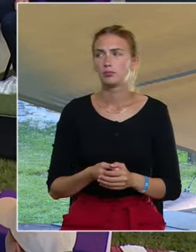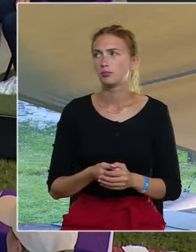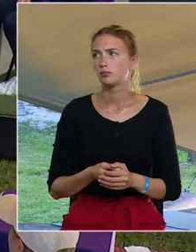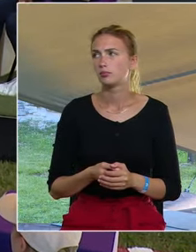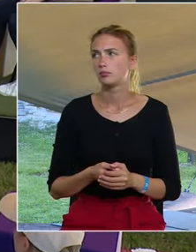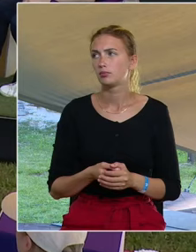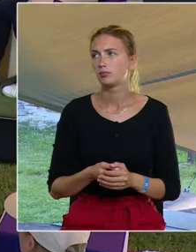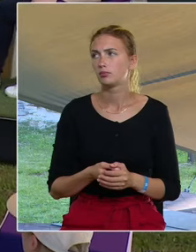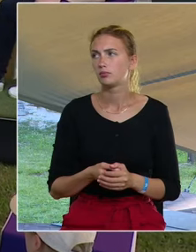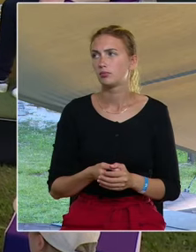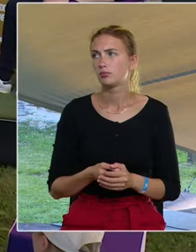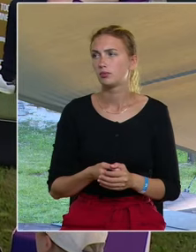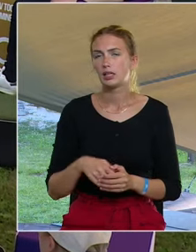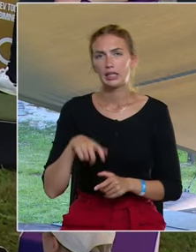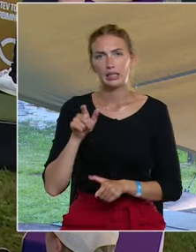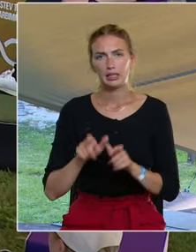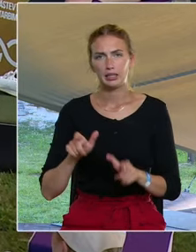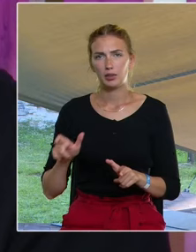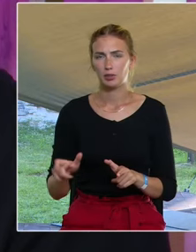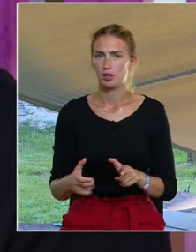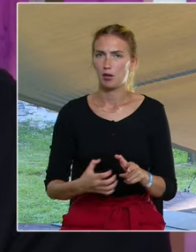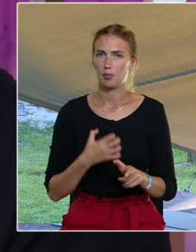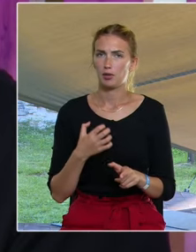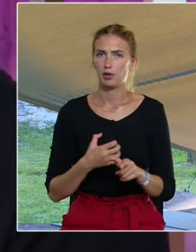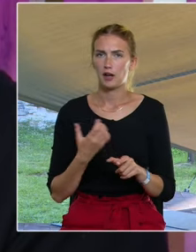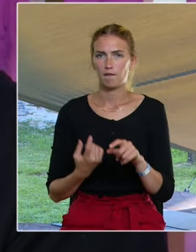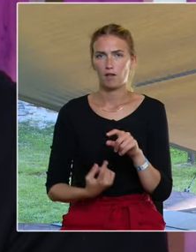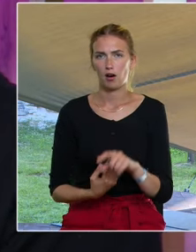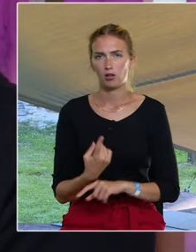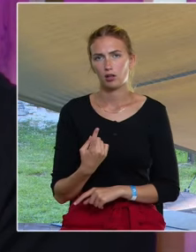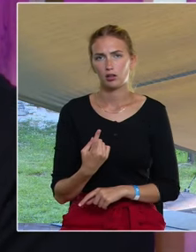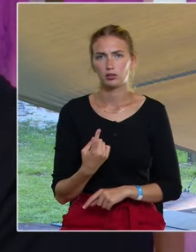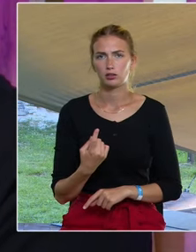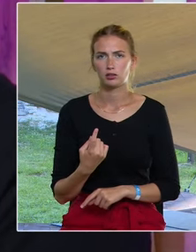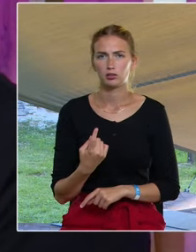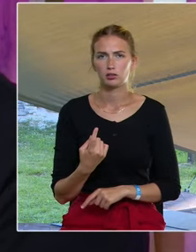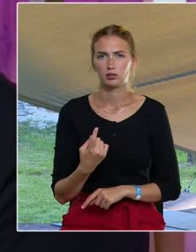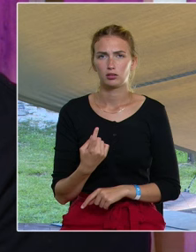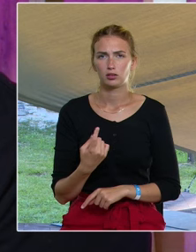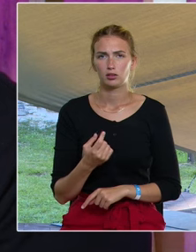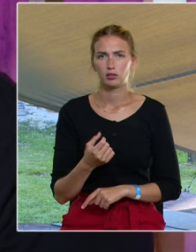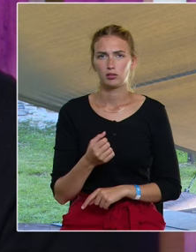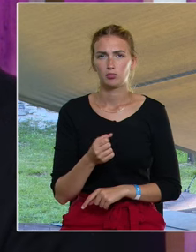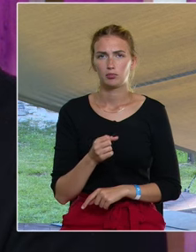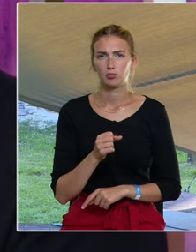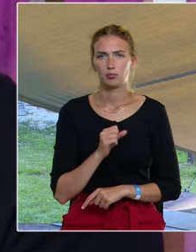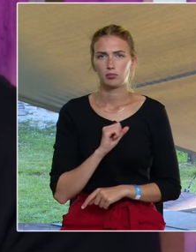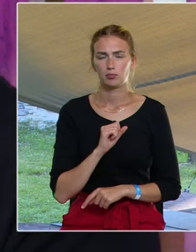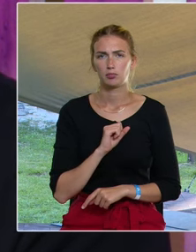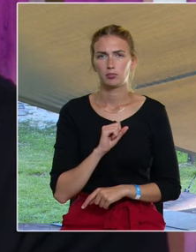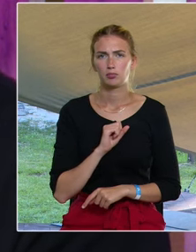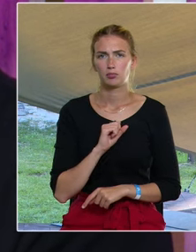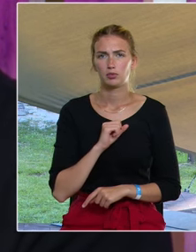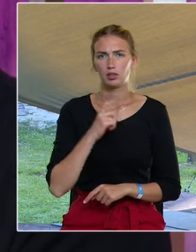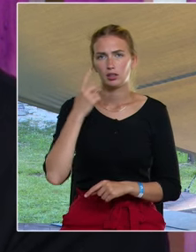And then people got really excited because they didn't know that that's actually sort of the vultures of the art world. And they said, oh, this